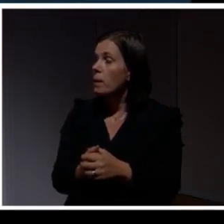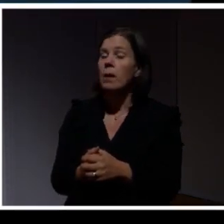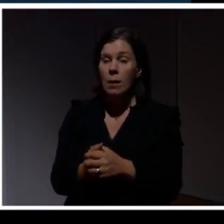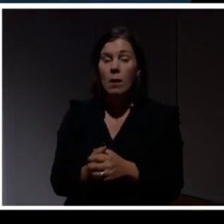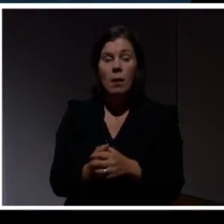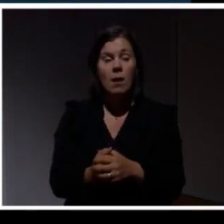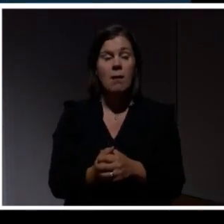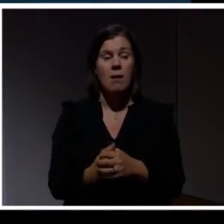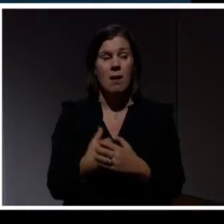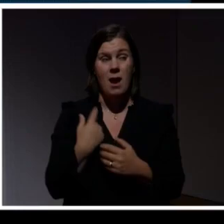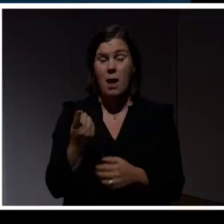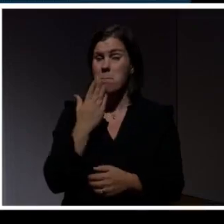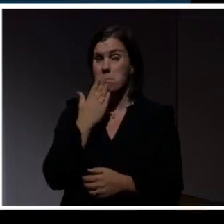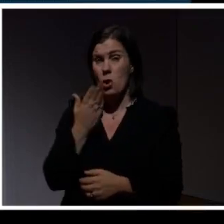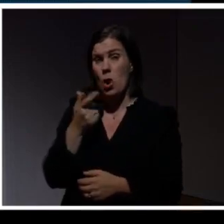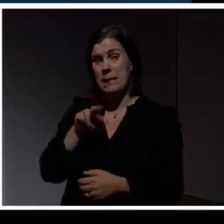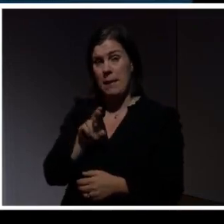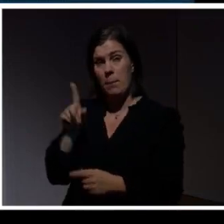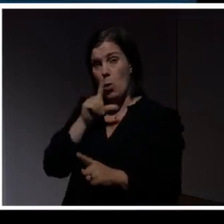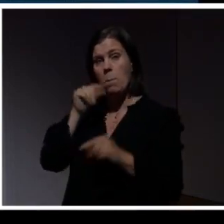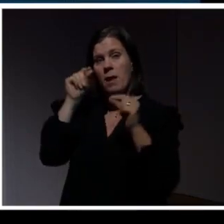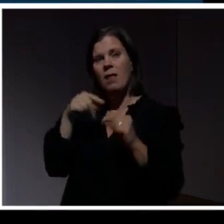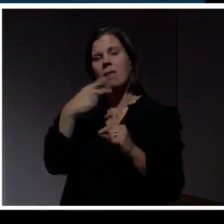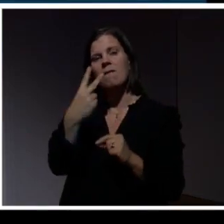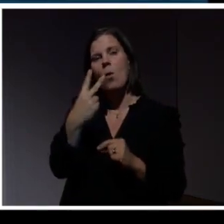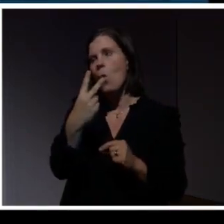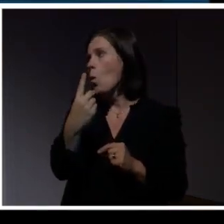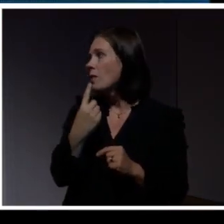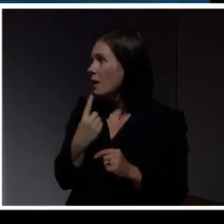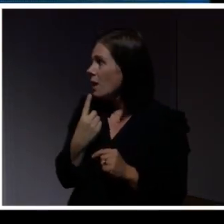you know, this is a very nice example of how when we open up